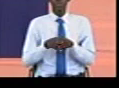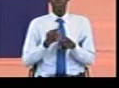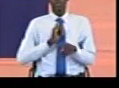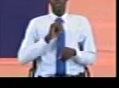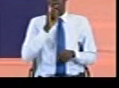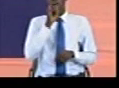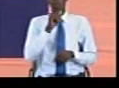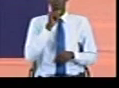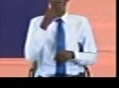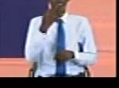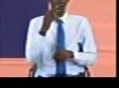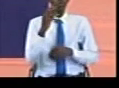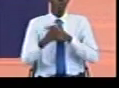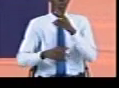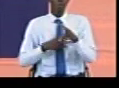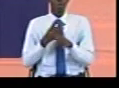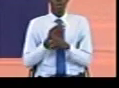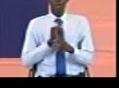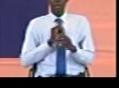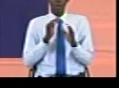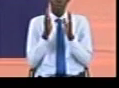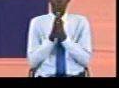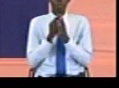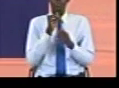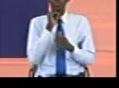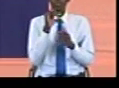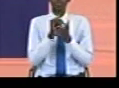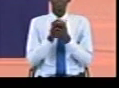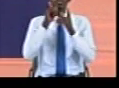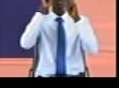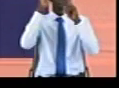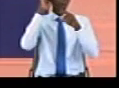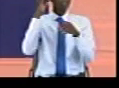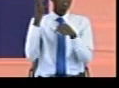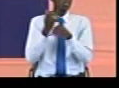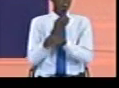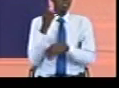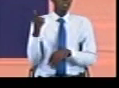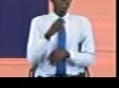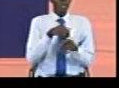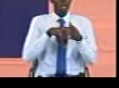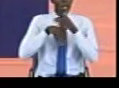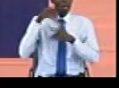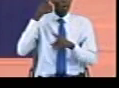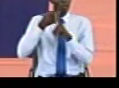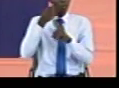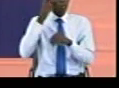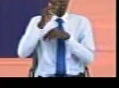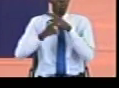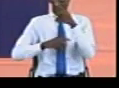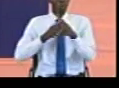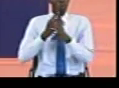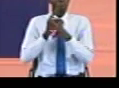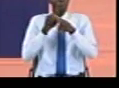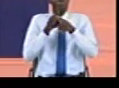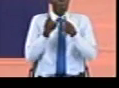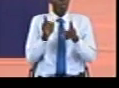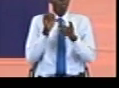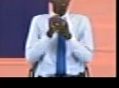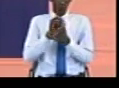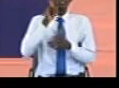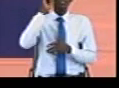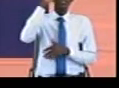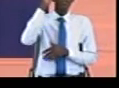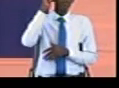world. I pray not that thou shouldest take them out of the world, but that thou shouldest keep